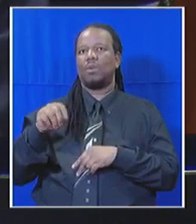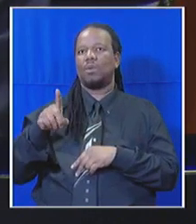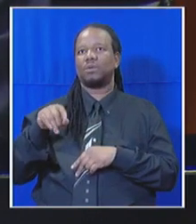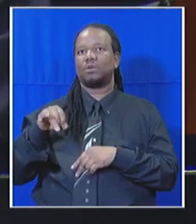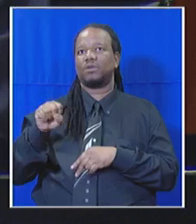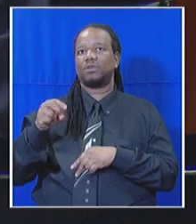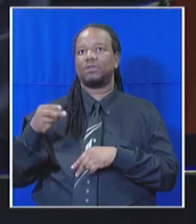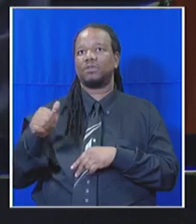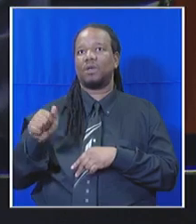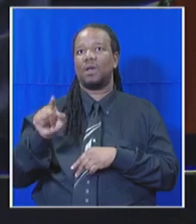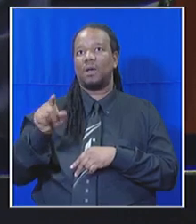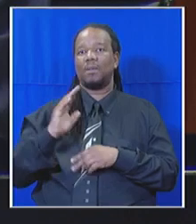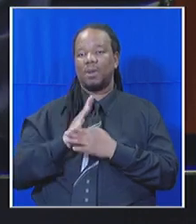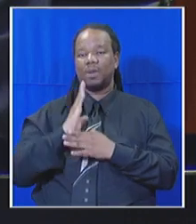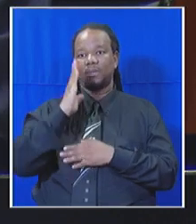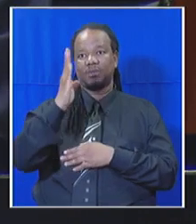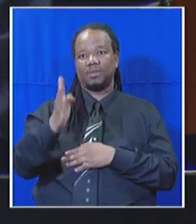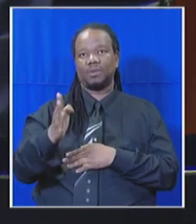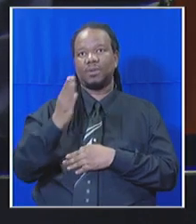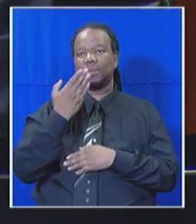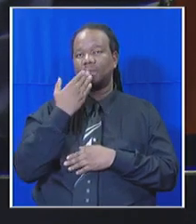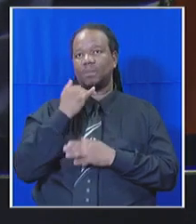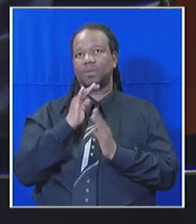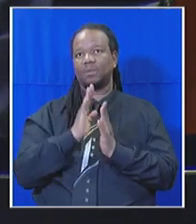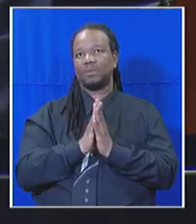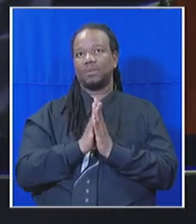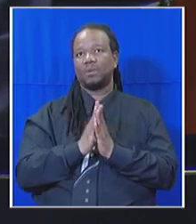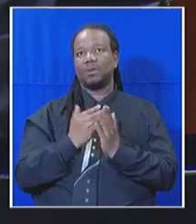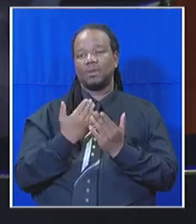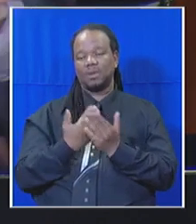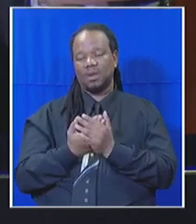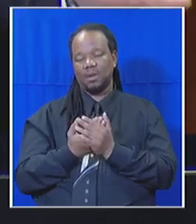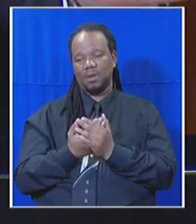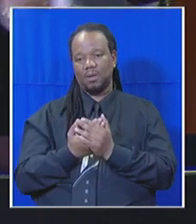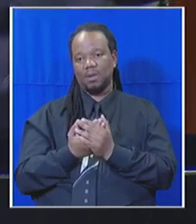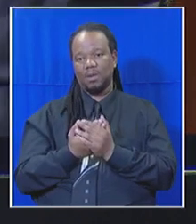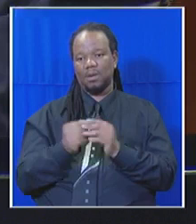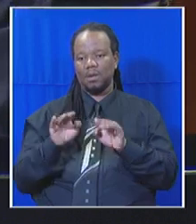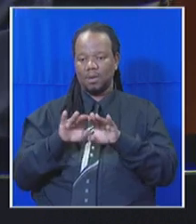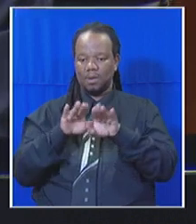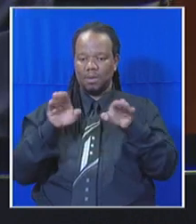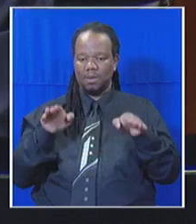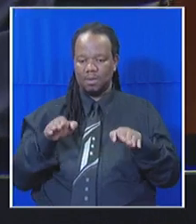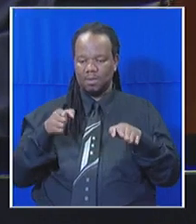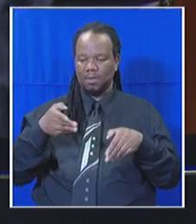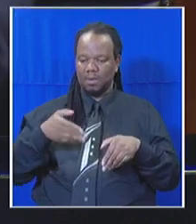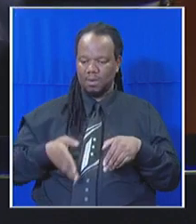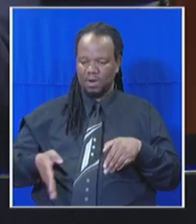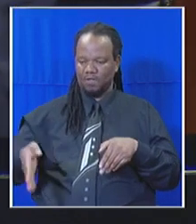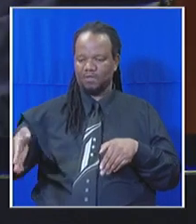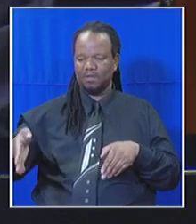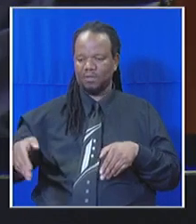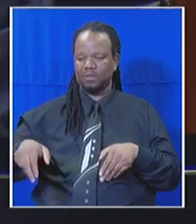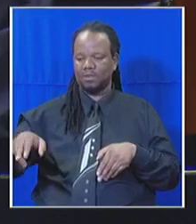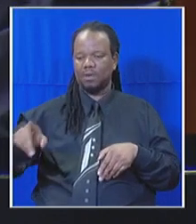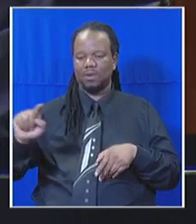specifically addressing you, honourable member. I say that may you please observe by making use of the passage immediately to the left instead